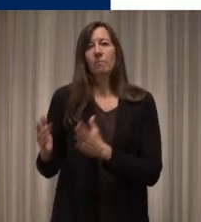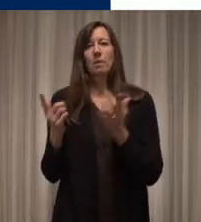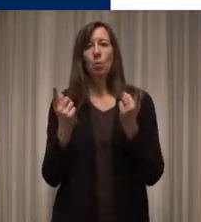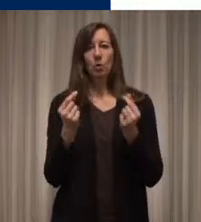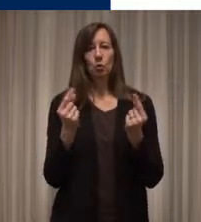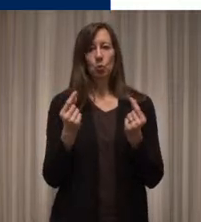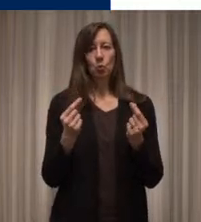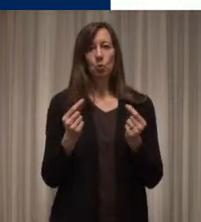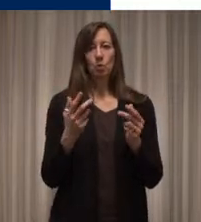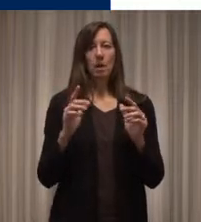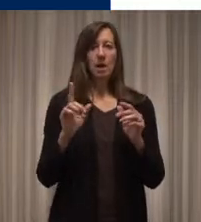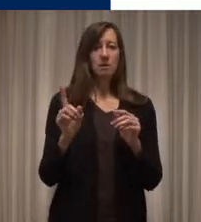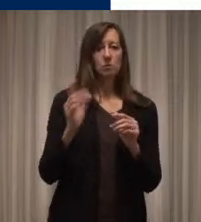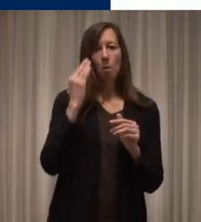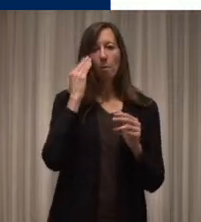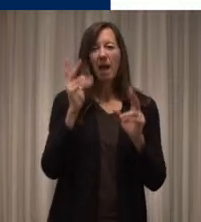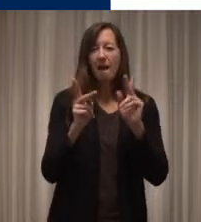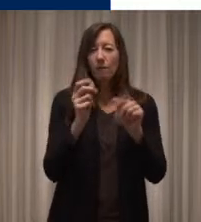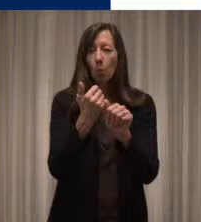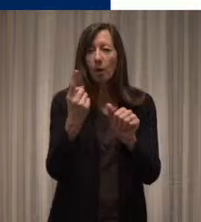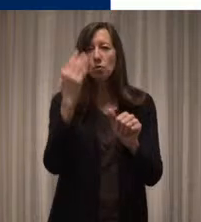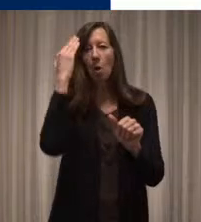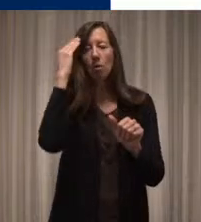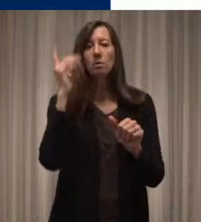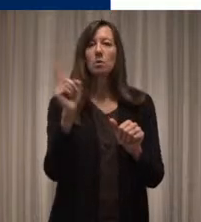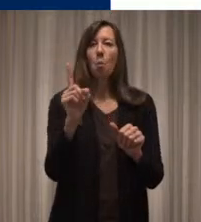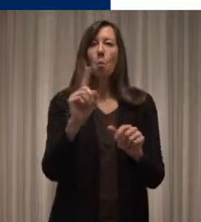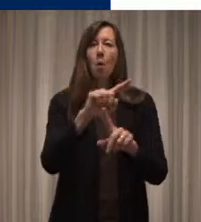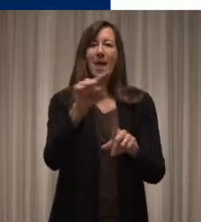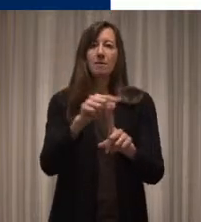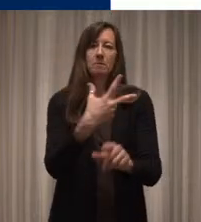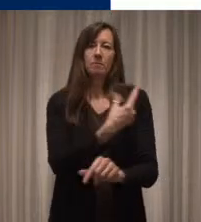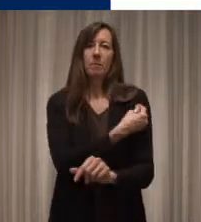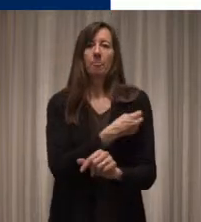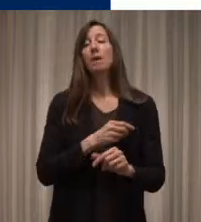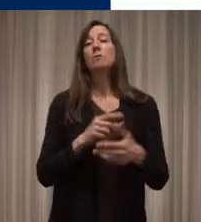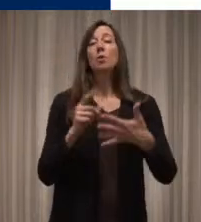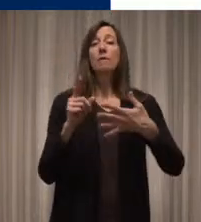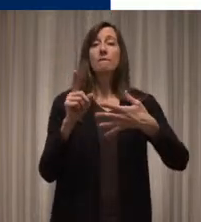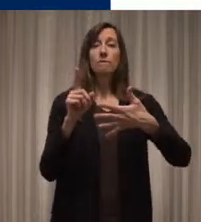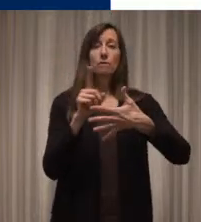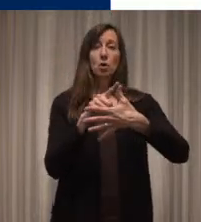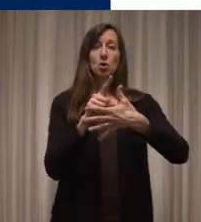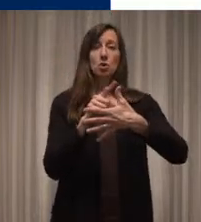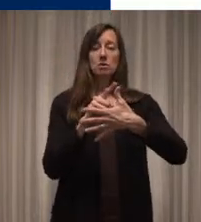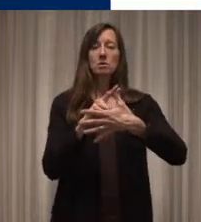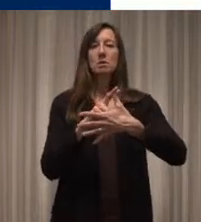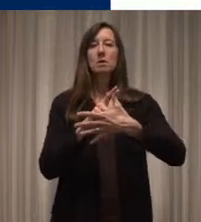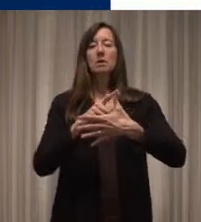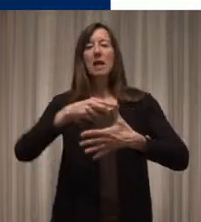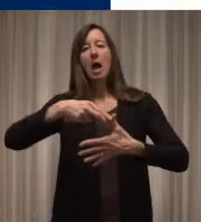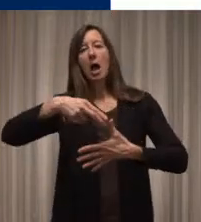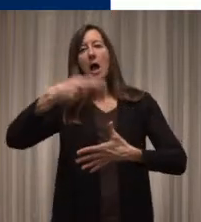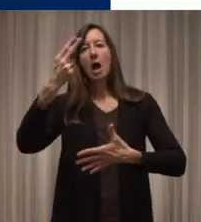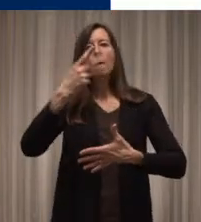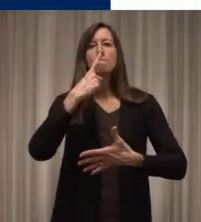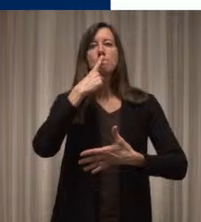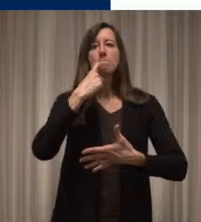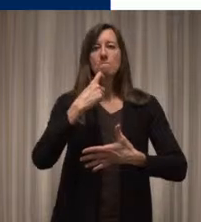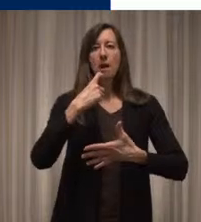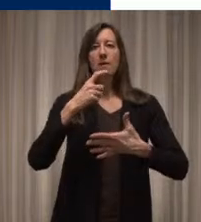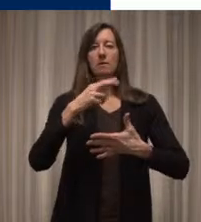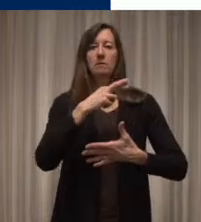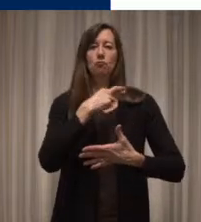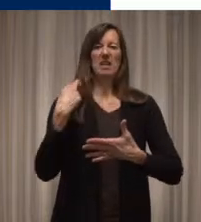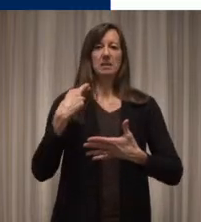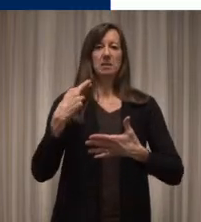their place is. So the first group of the highest risk is the red risk group. There are 2 categories of people eligible